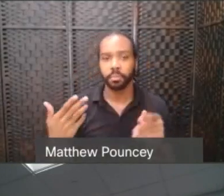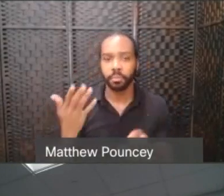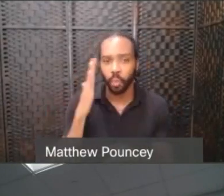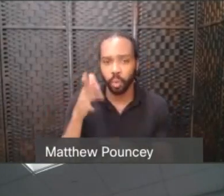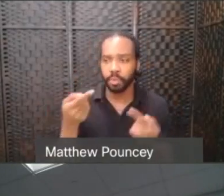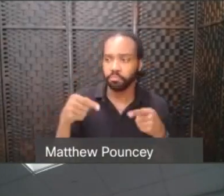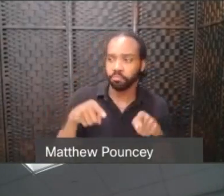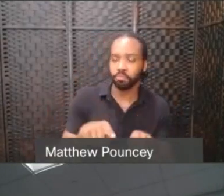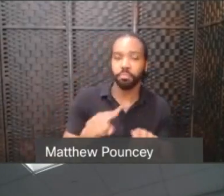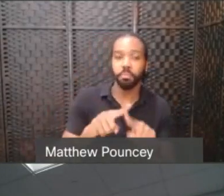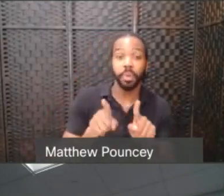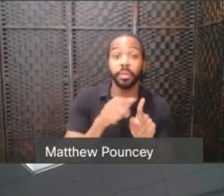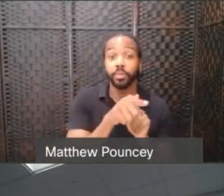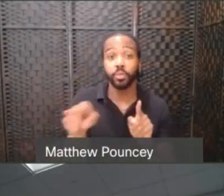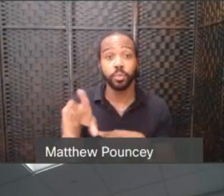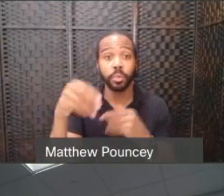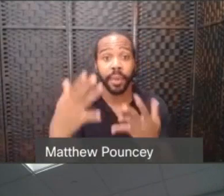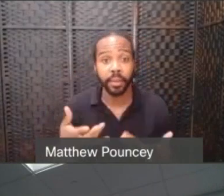follow OSHA regulations.